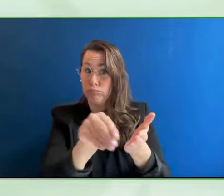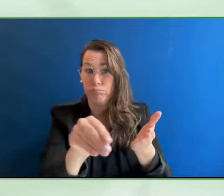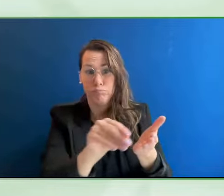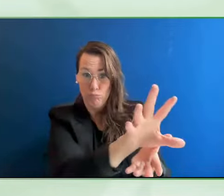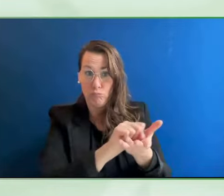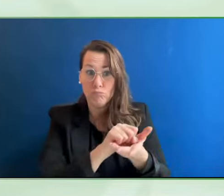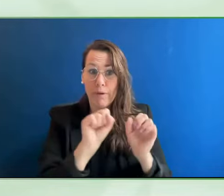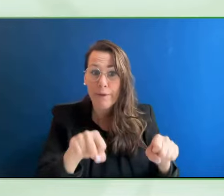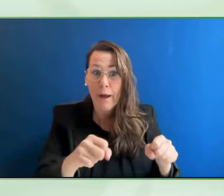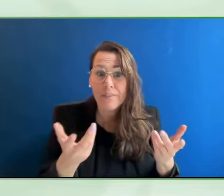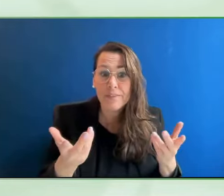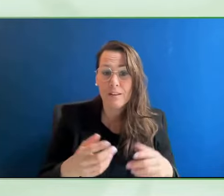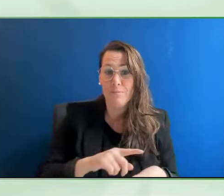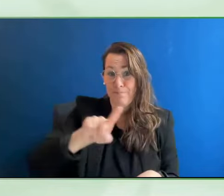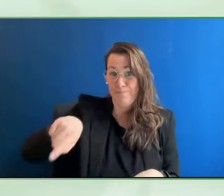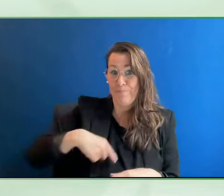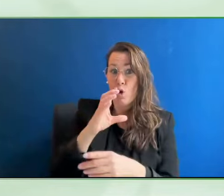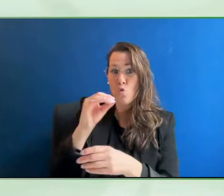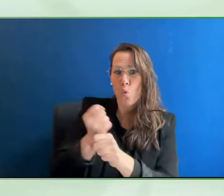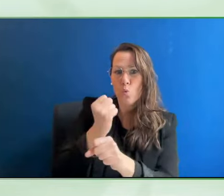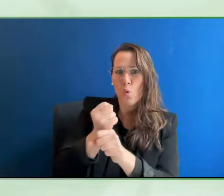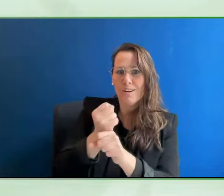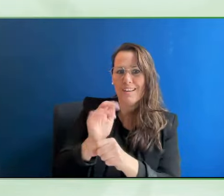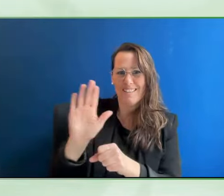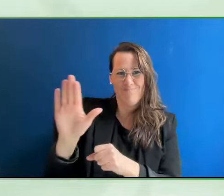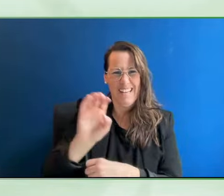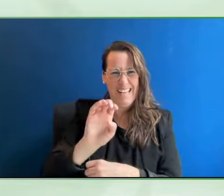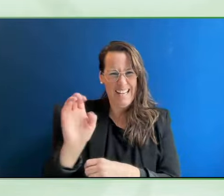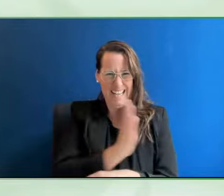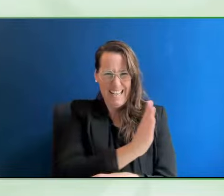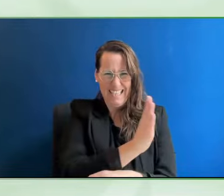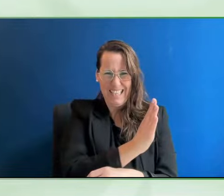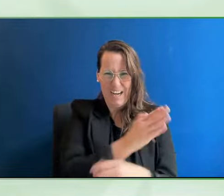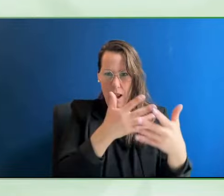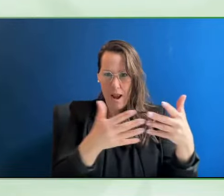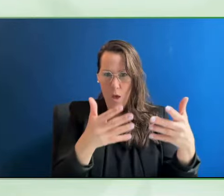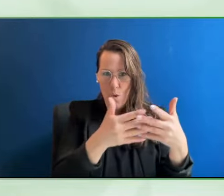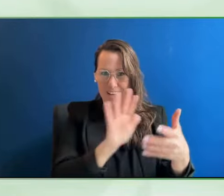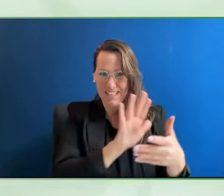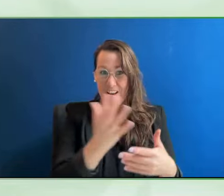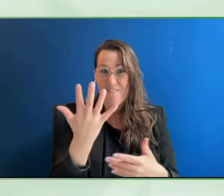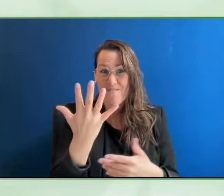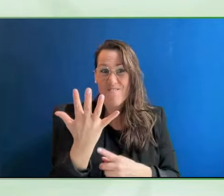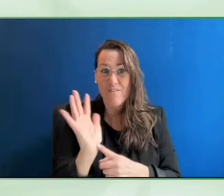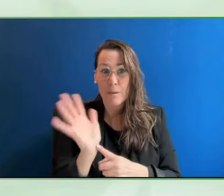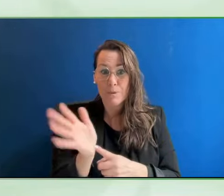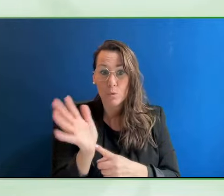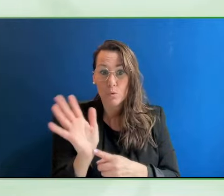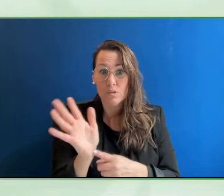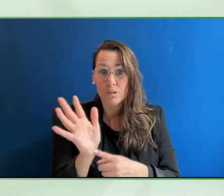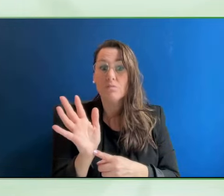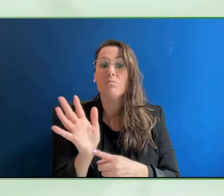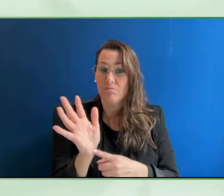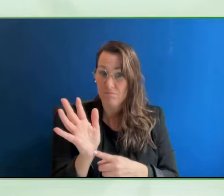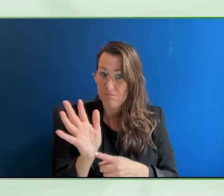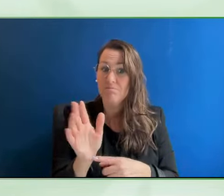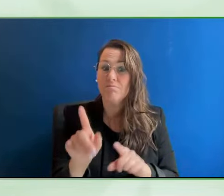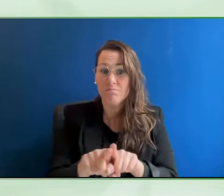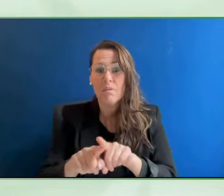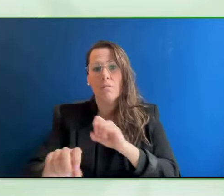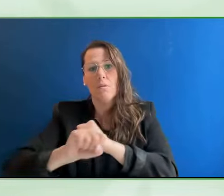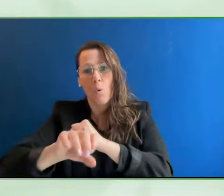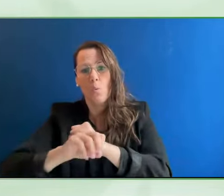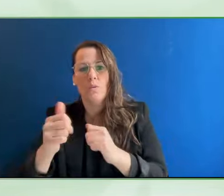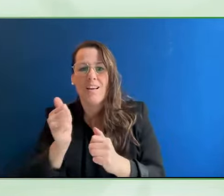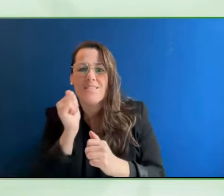ORF. Even after years, we get critics that news in easy language is destroying the German language. And so it's